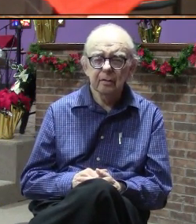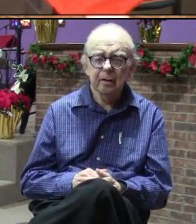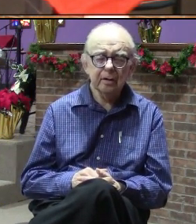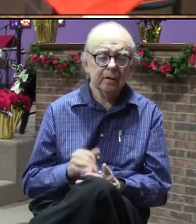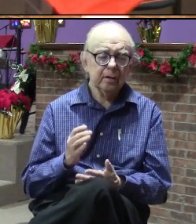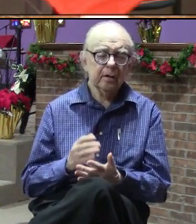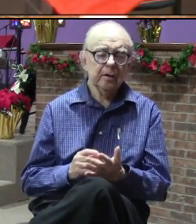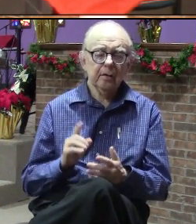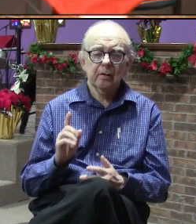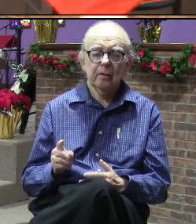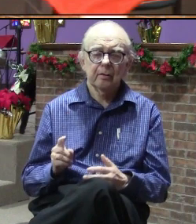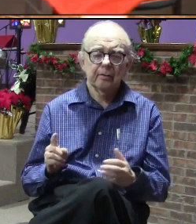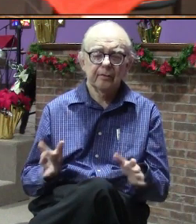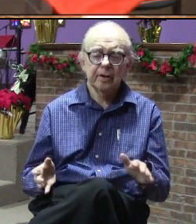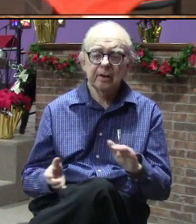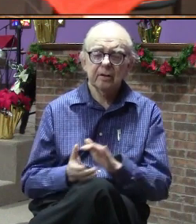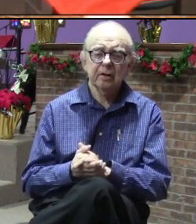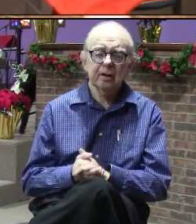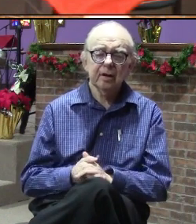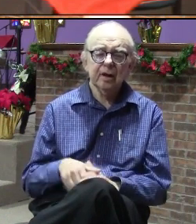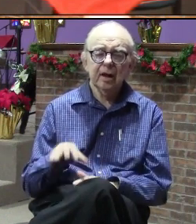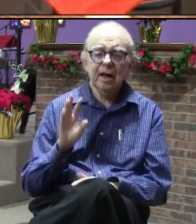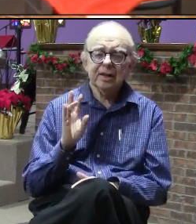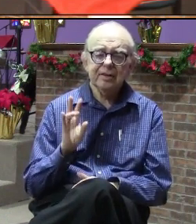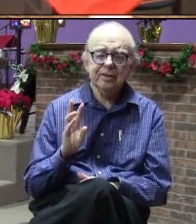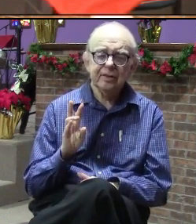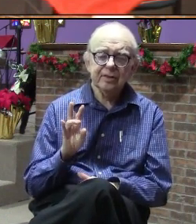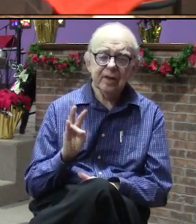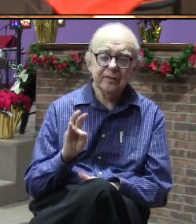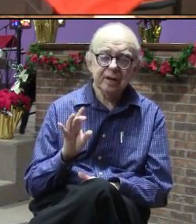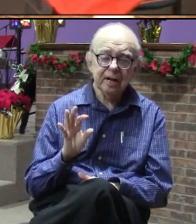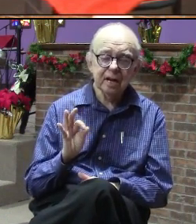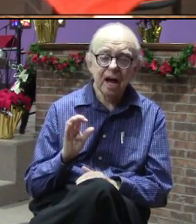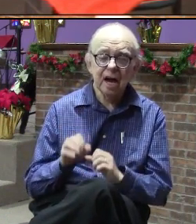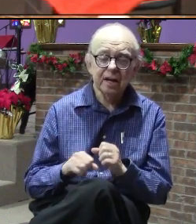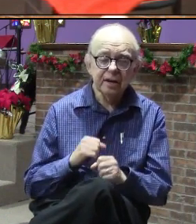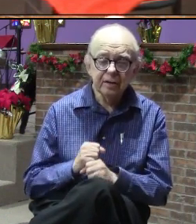Someone that's been married for 79 years,